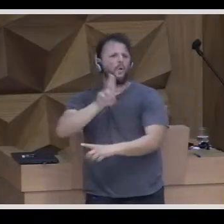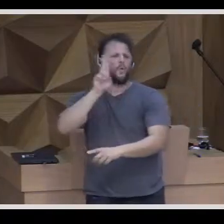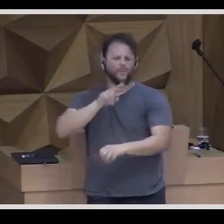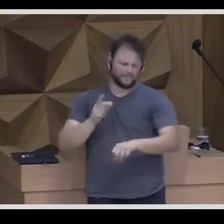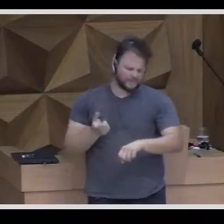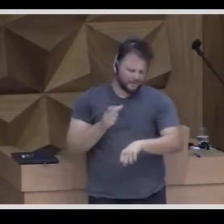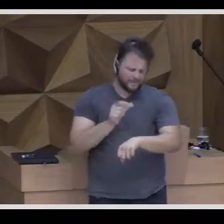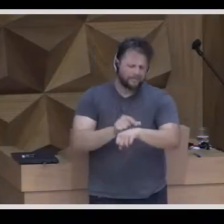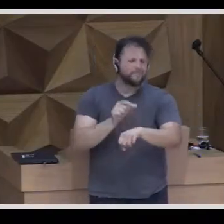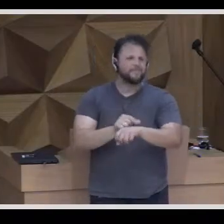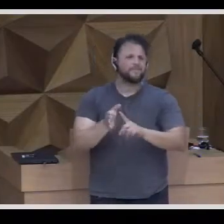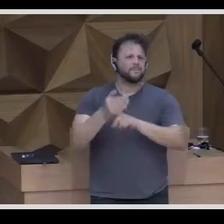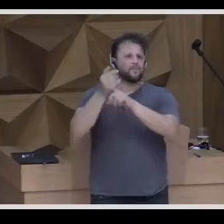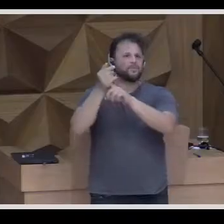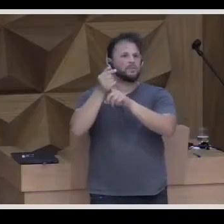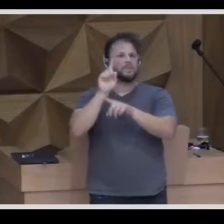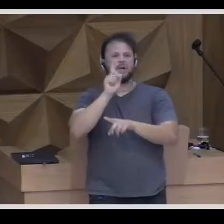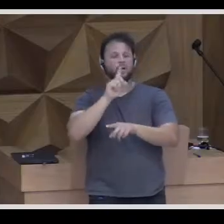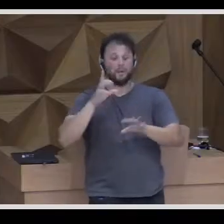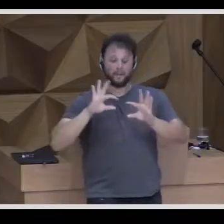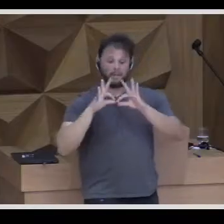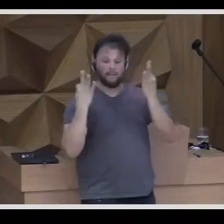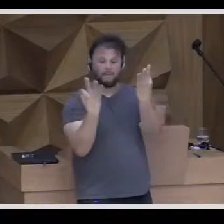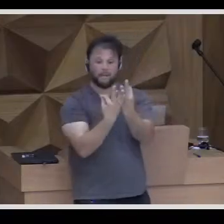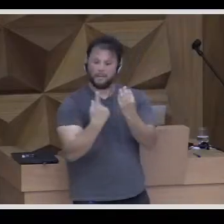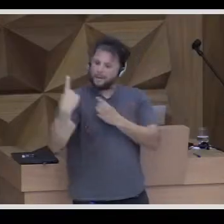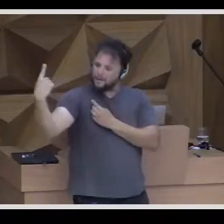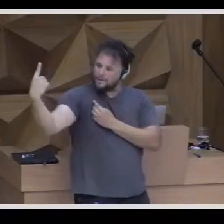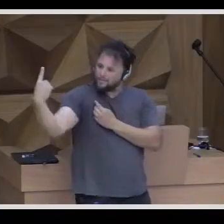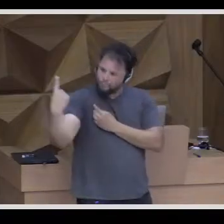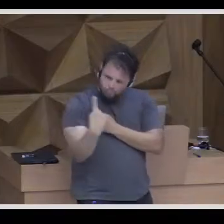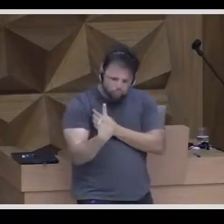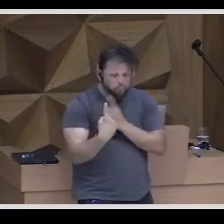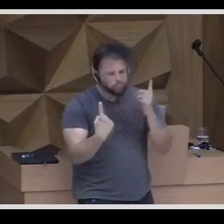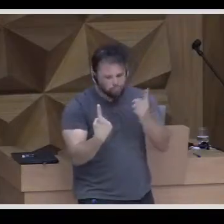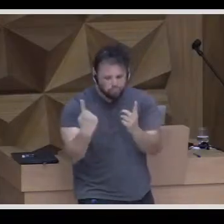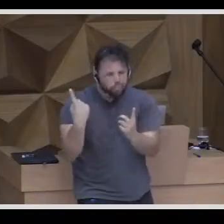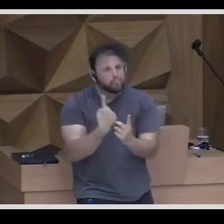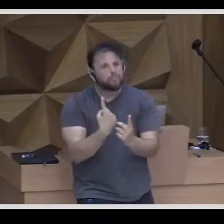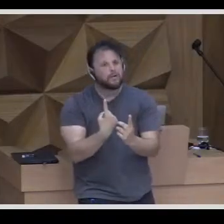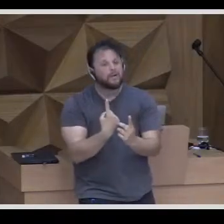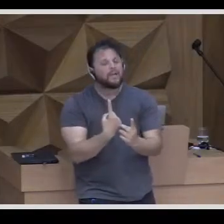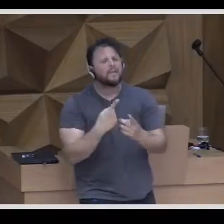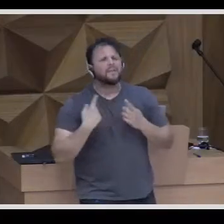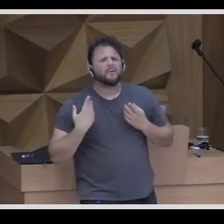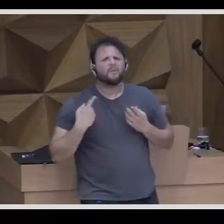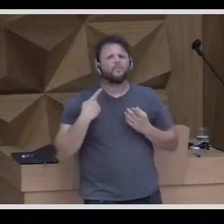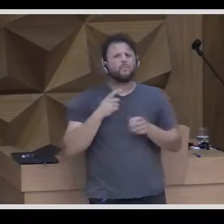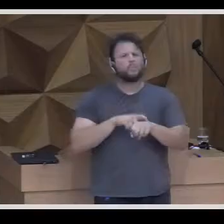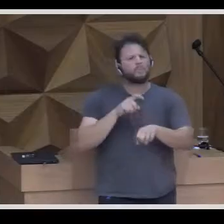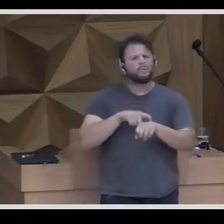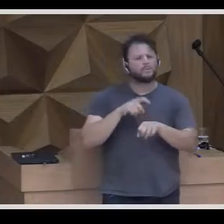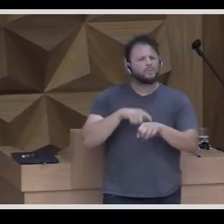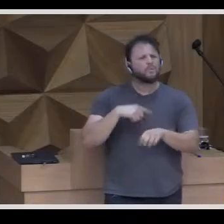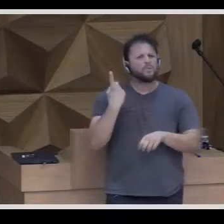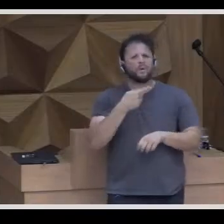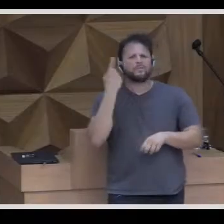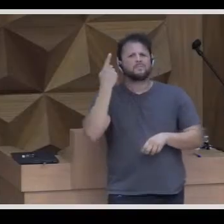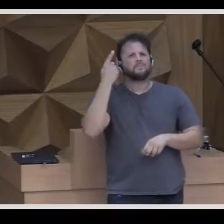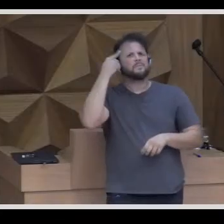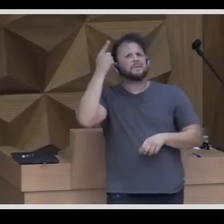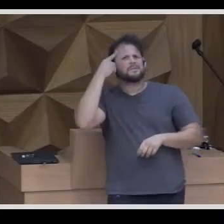families. And so as we propose these kinds of solutions, what we're doing is completely ignoring their lived